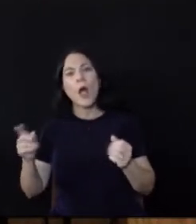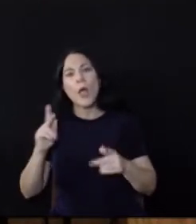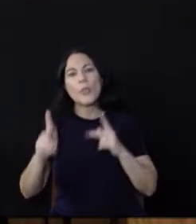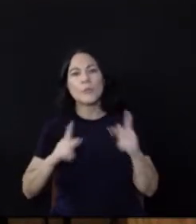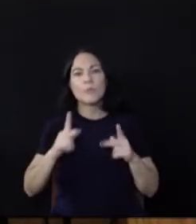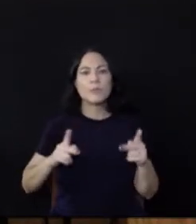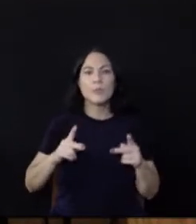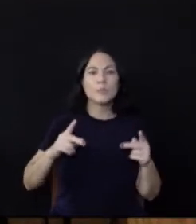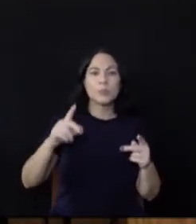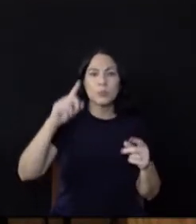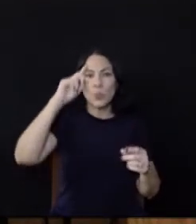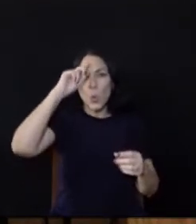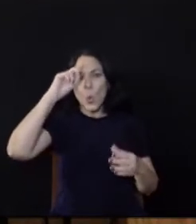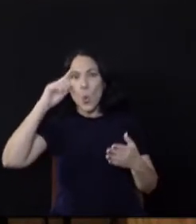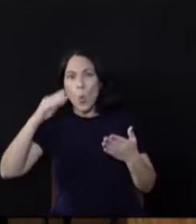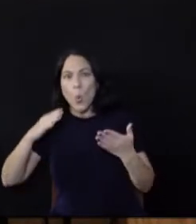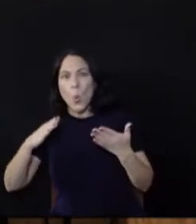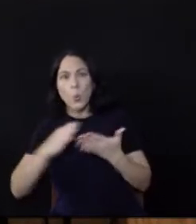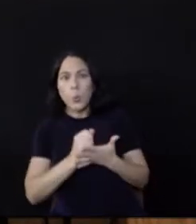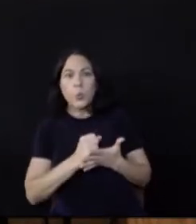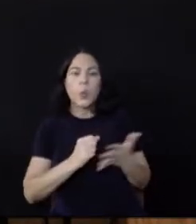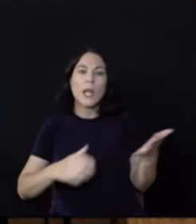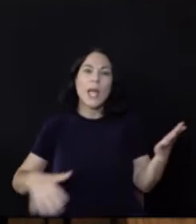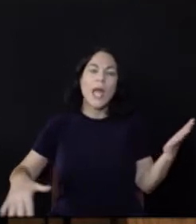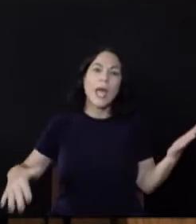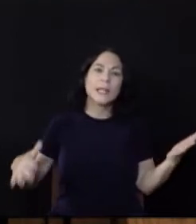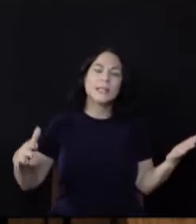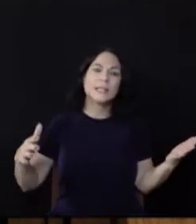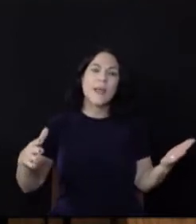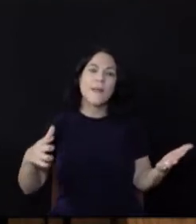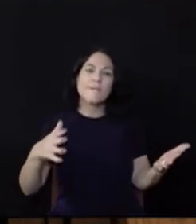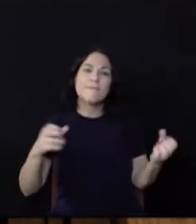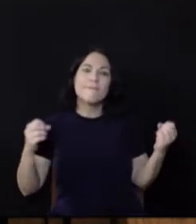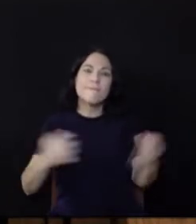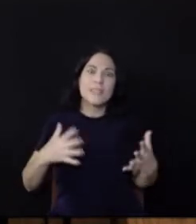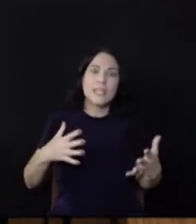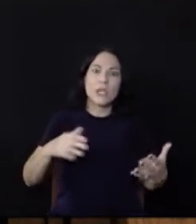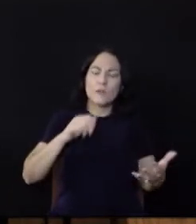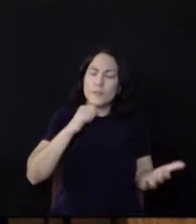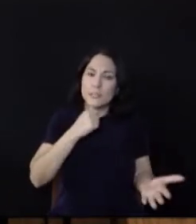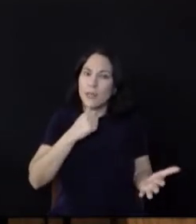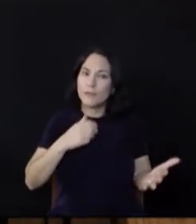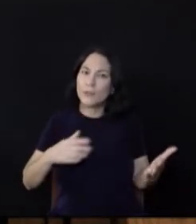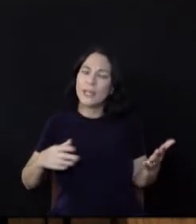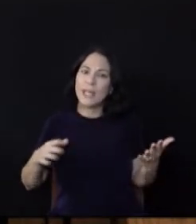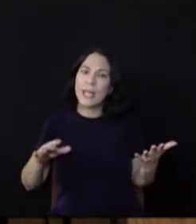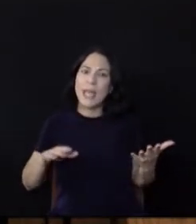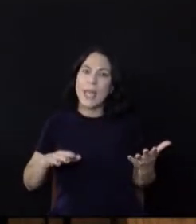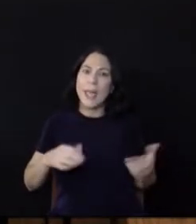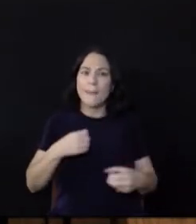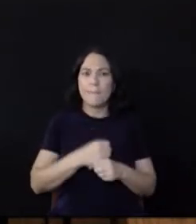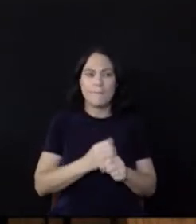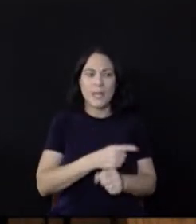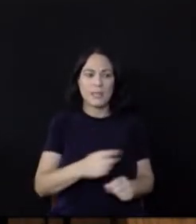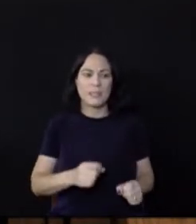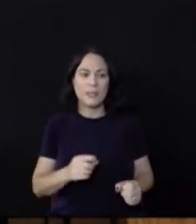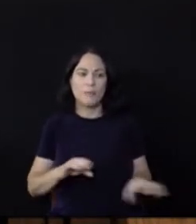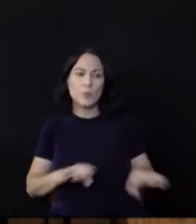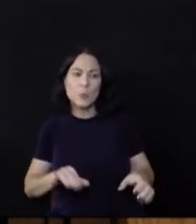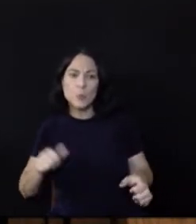to violence, when fear of suffering and death in some causes them to inflict those very things upon